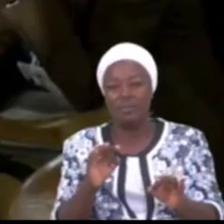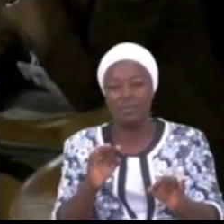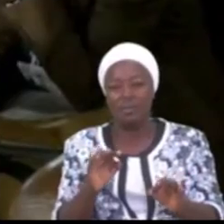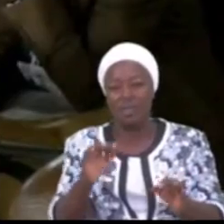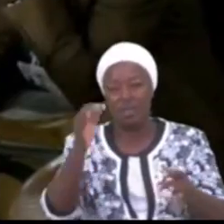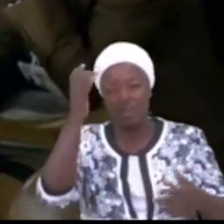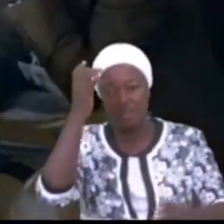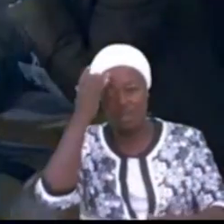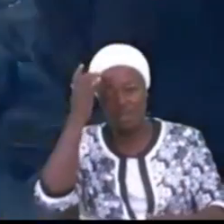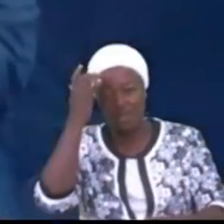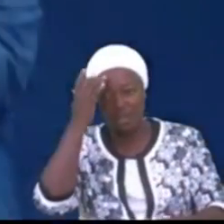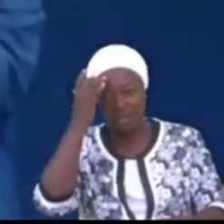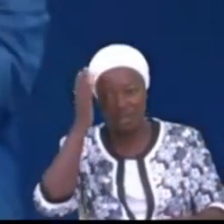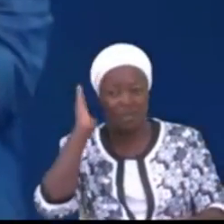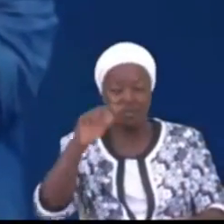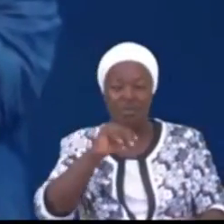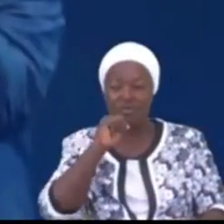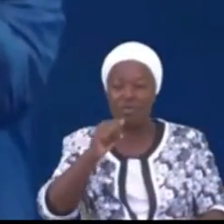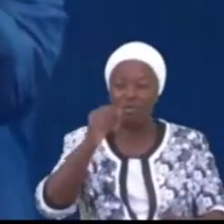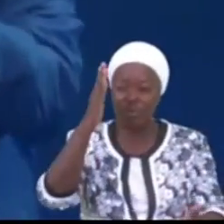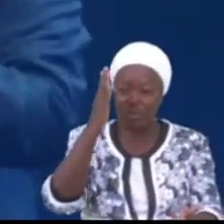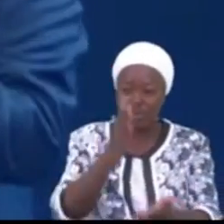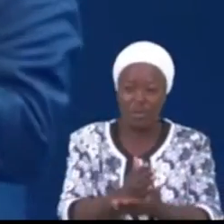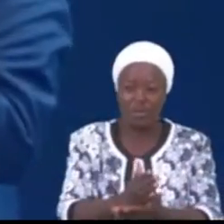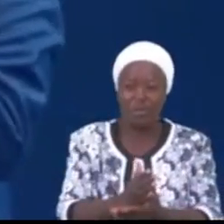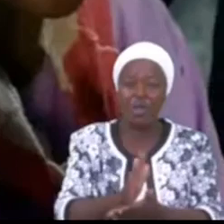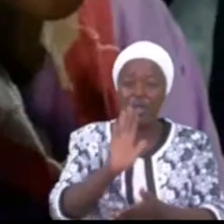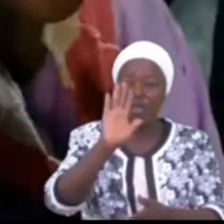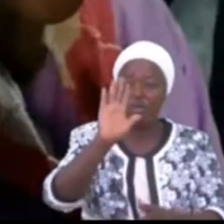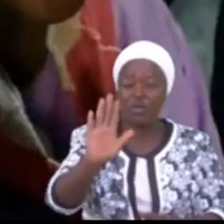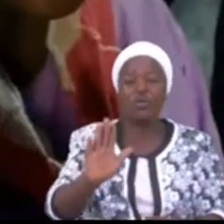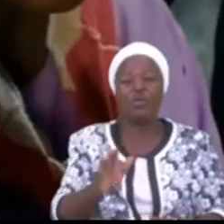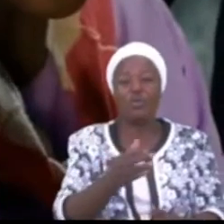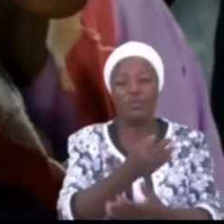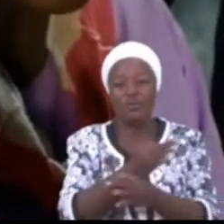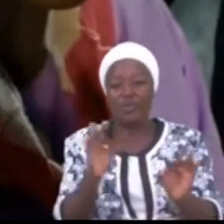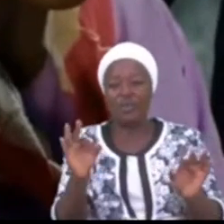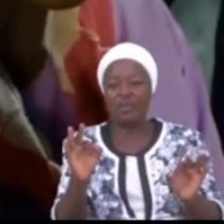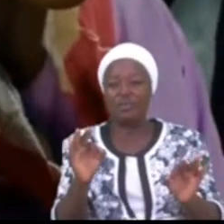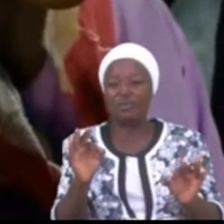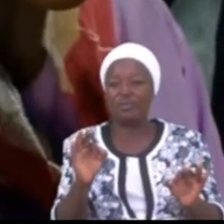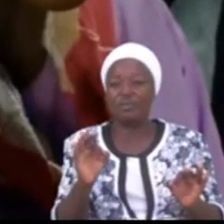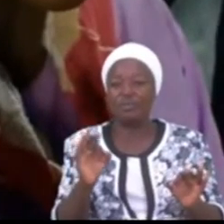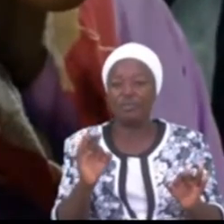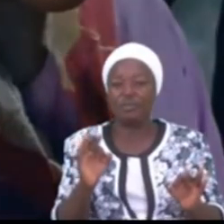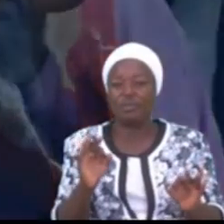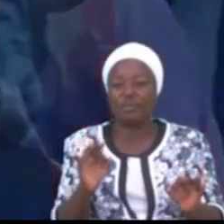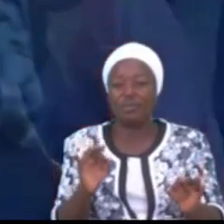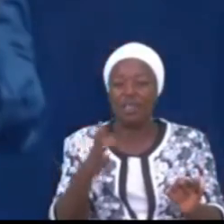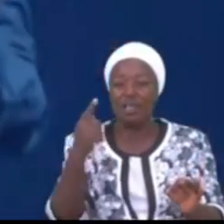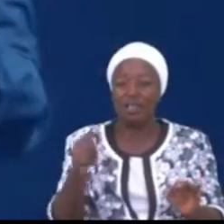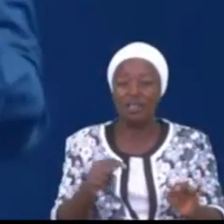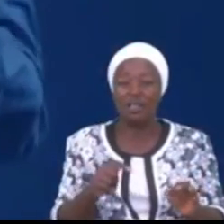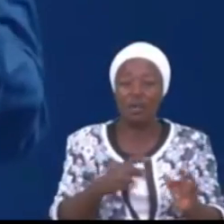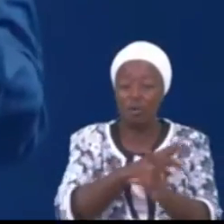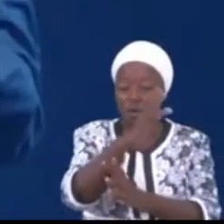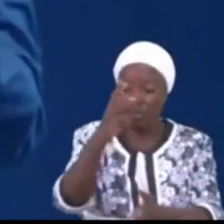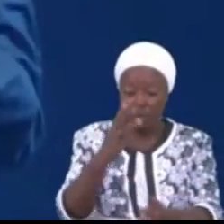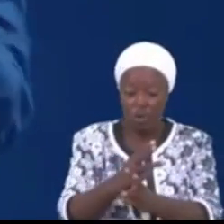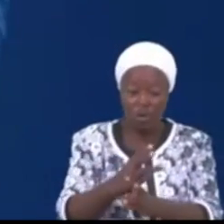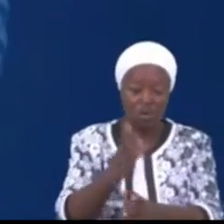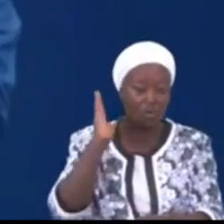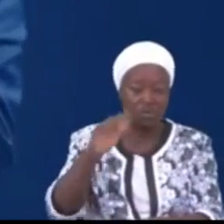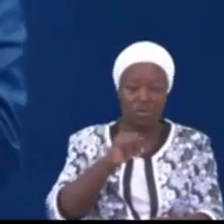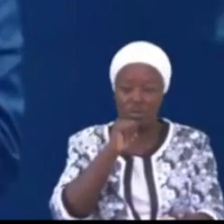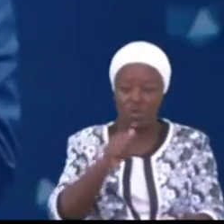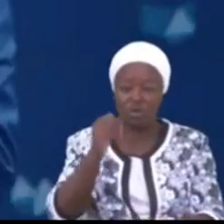Sickness will not terminate your emancipation. The world will not